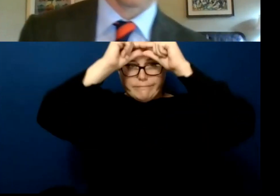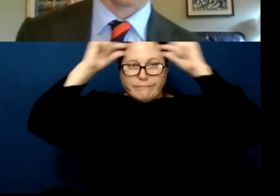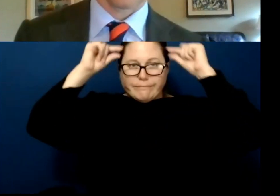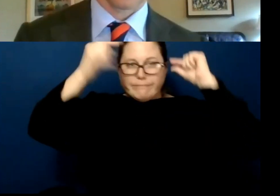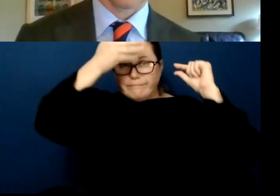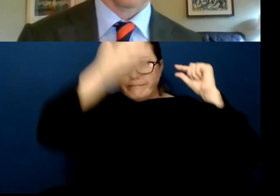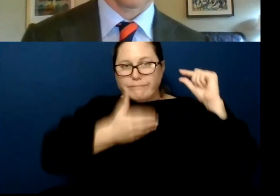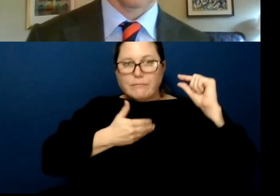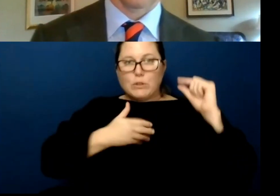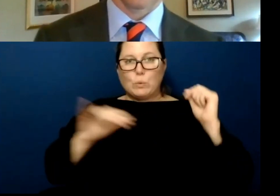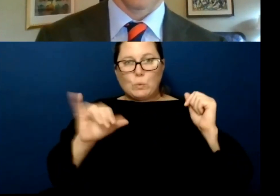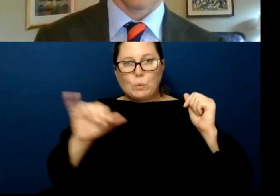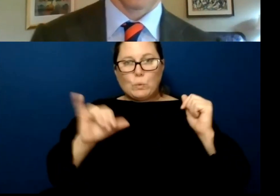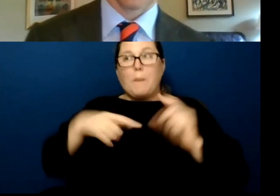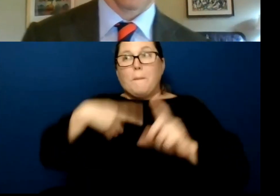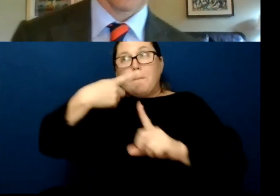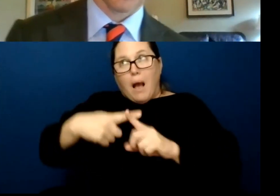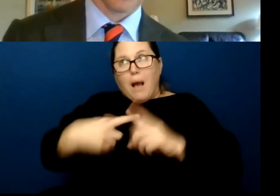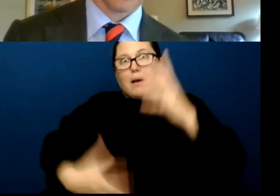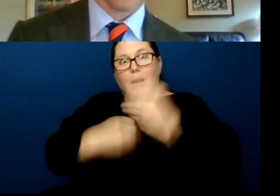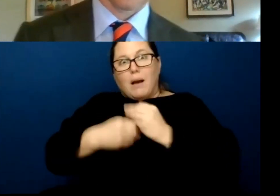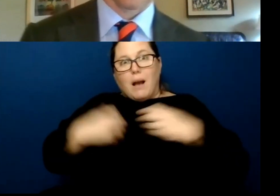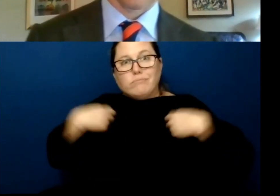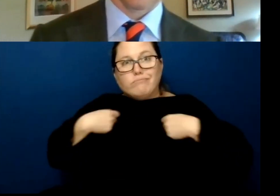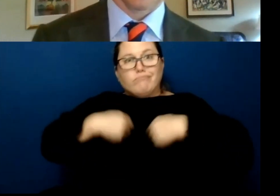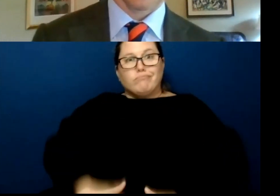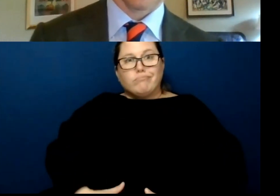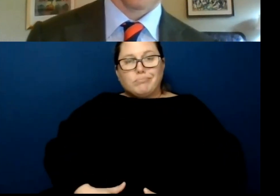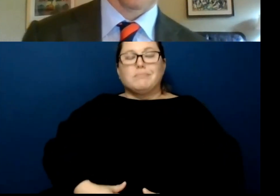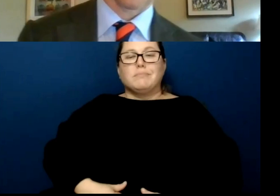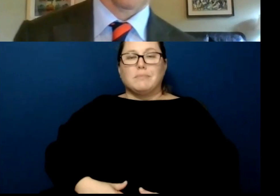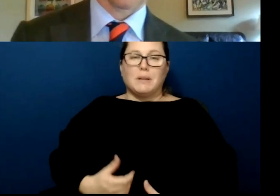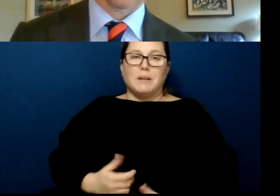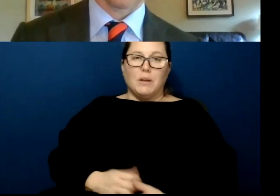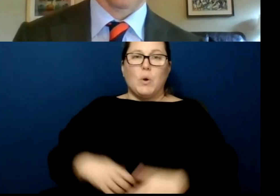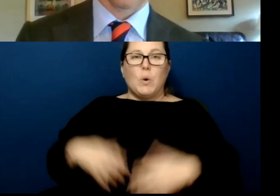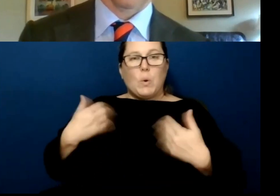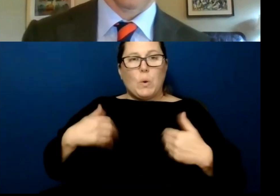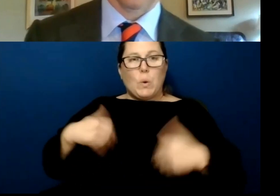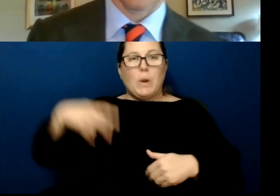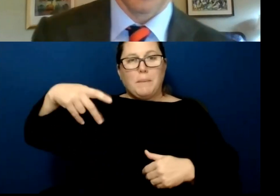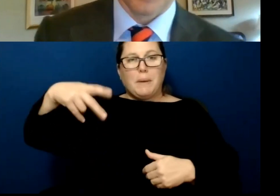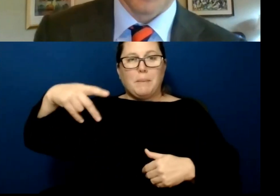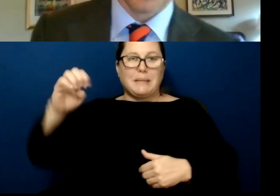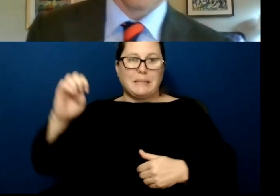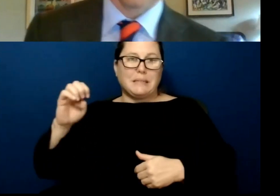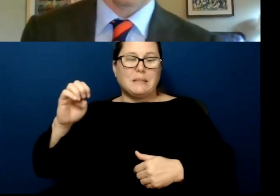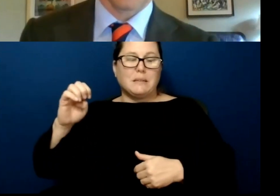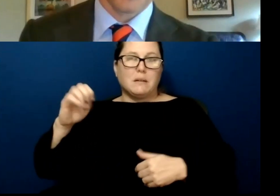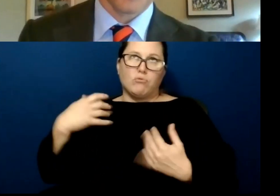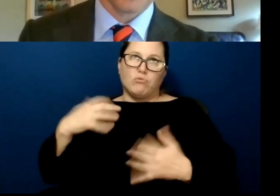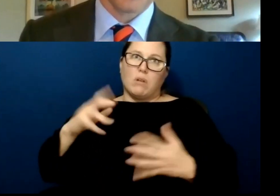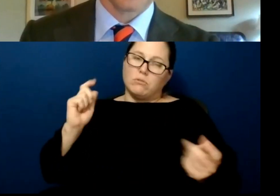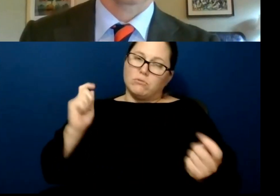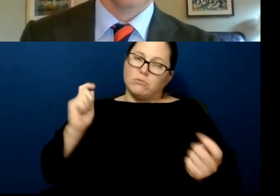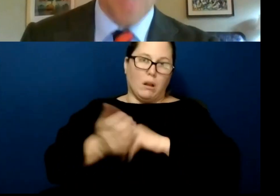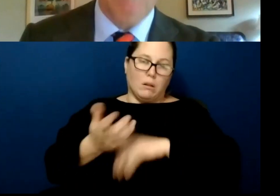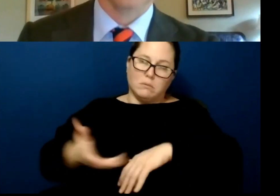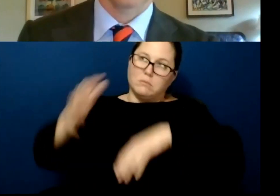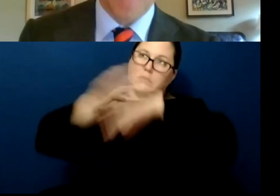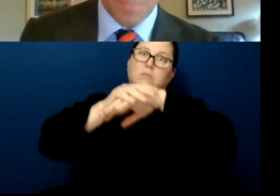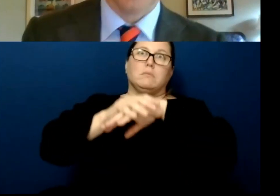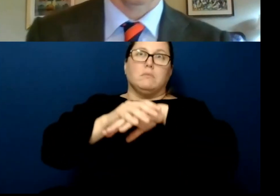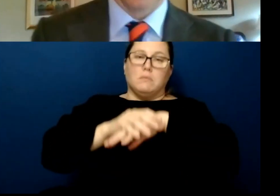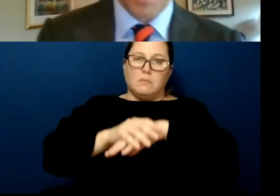sometimes you're still gowning up for this, that, and the other too. So the PPE has changed a lot. That's the personal protective